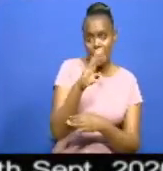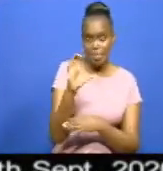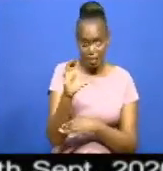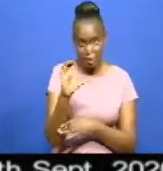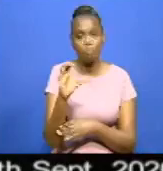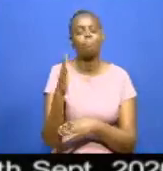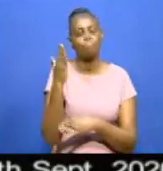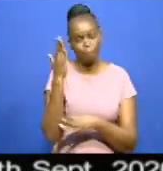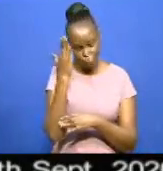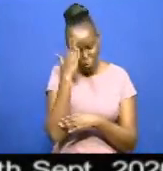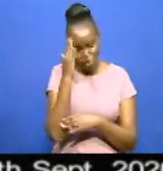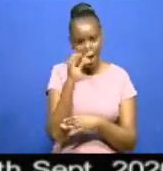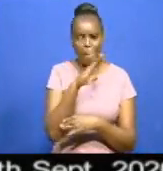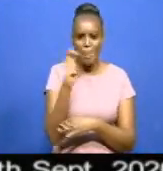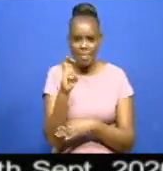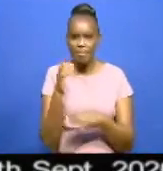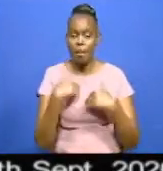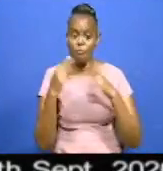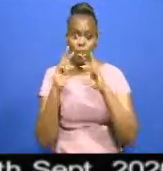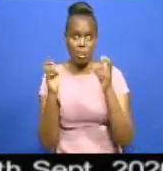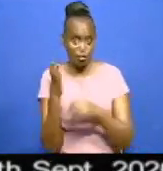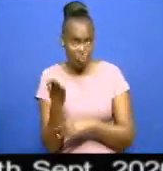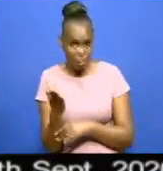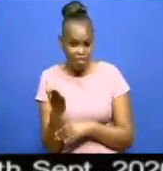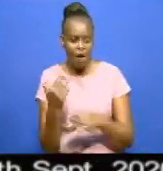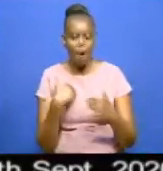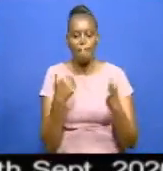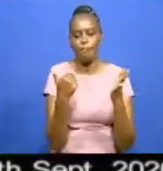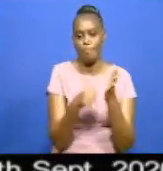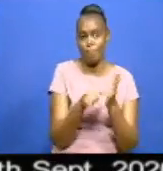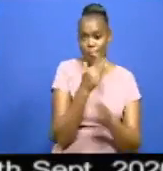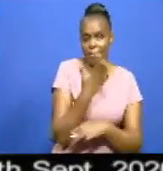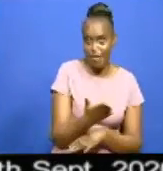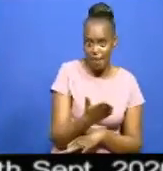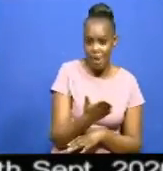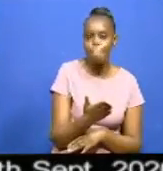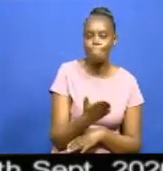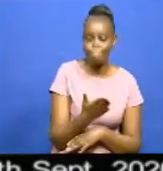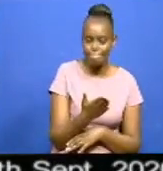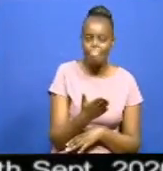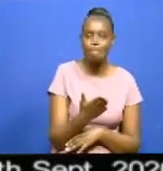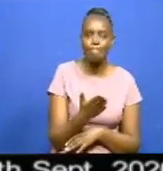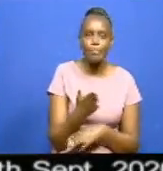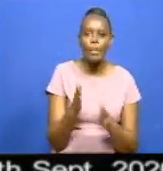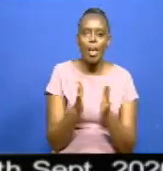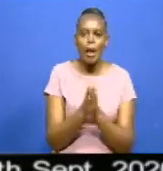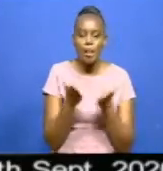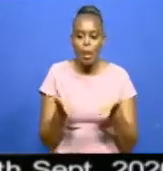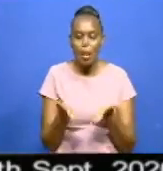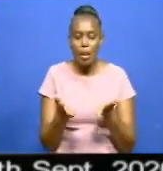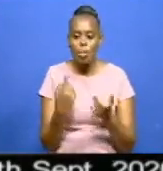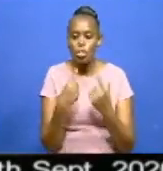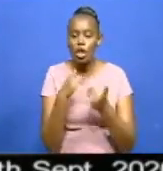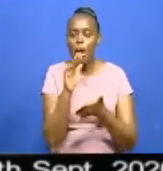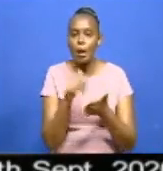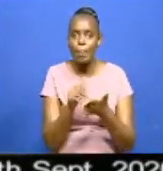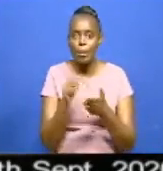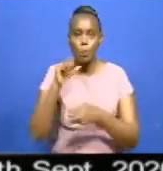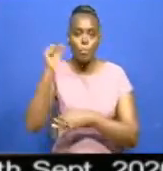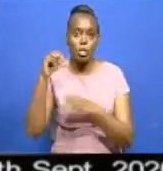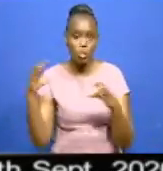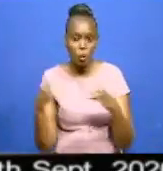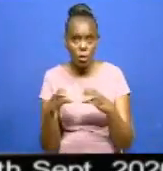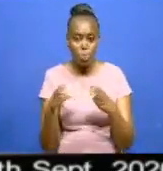know IEBC has an issue, it has a problem, and now that we are talking about the political